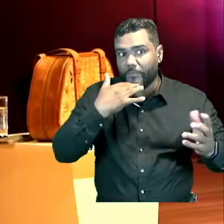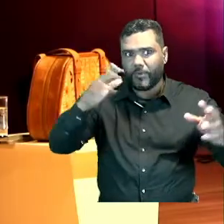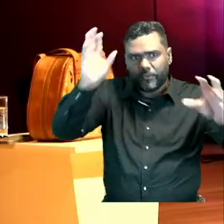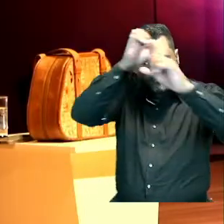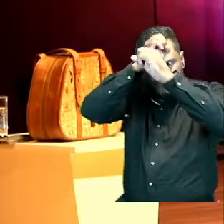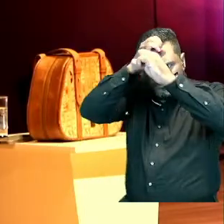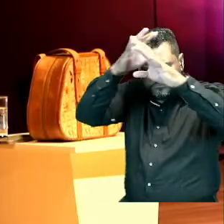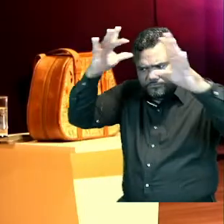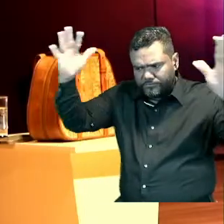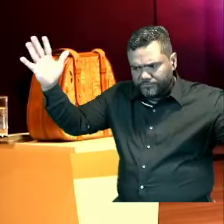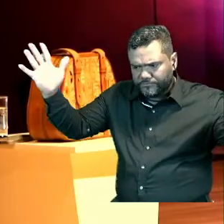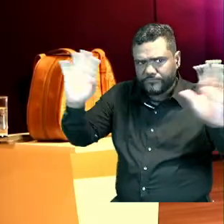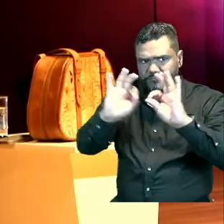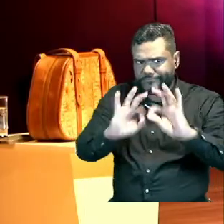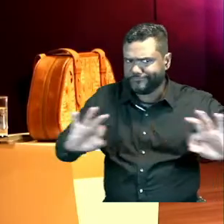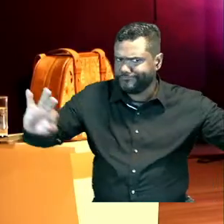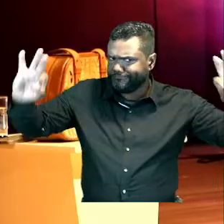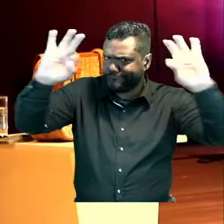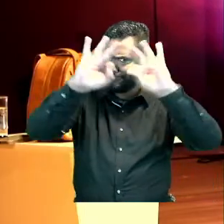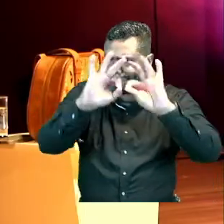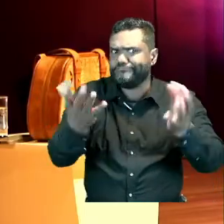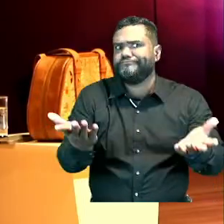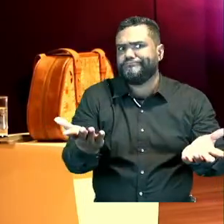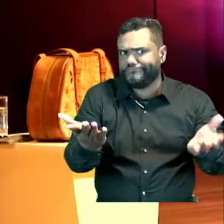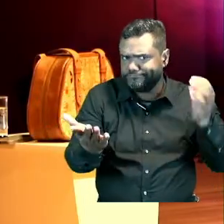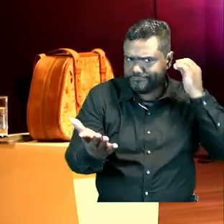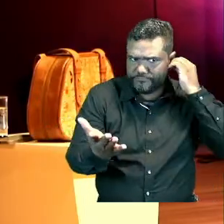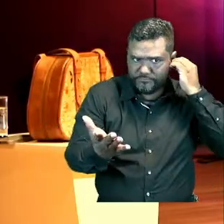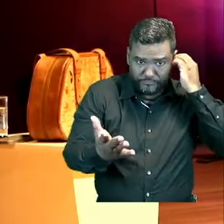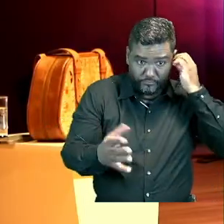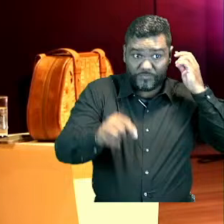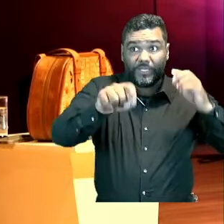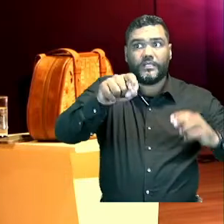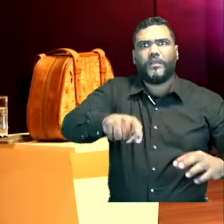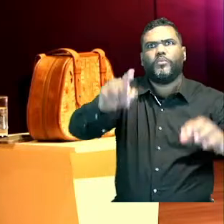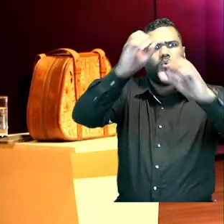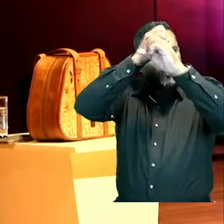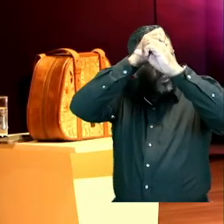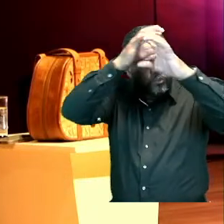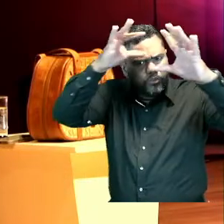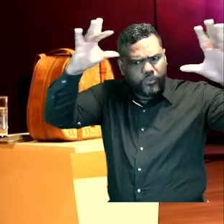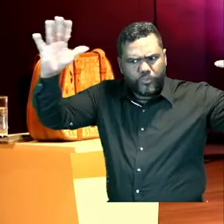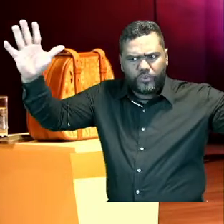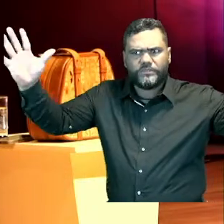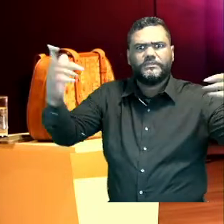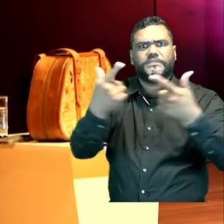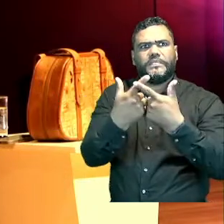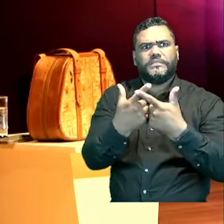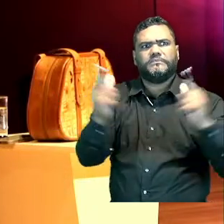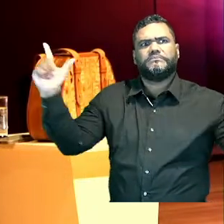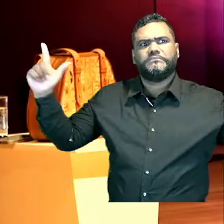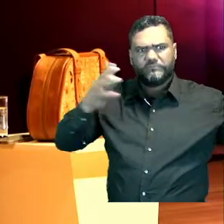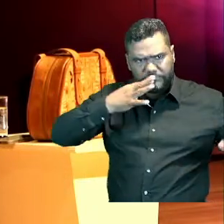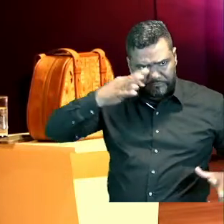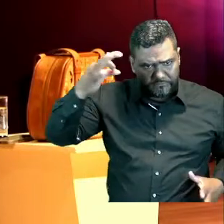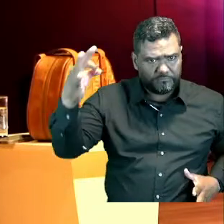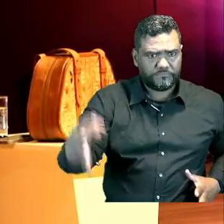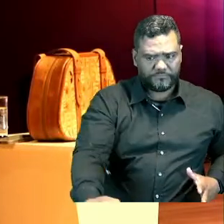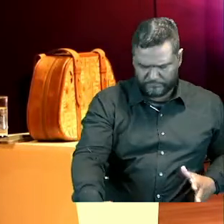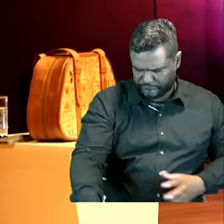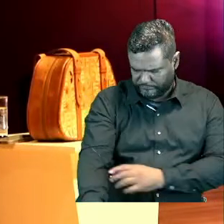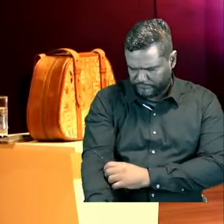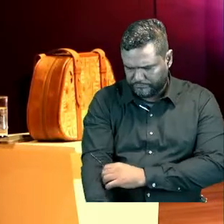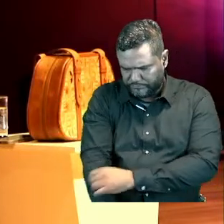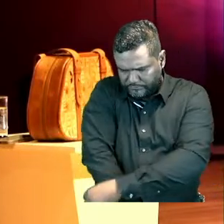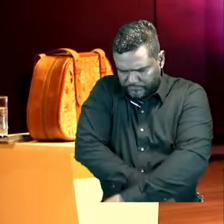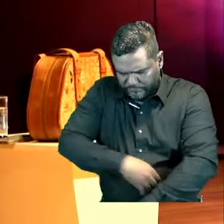and imagination work. And I think that right now we need to imagine freedom, but more than